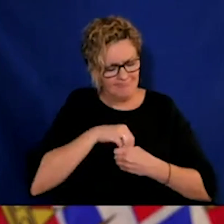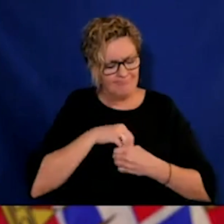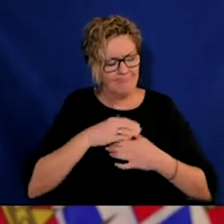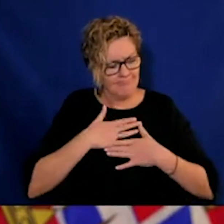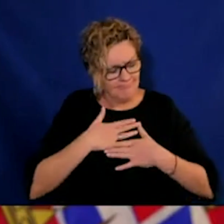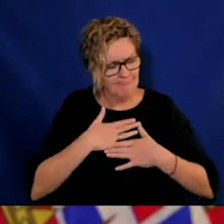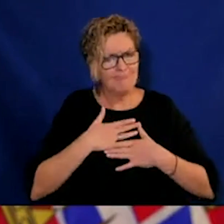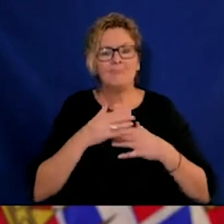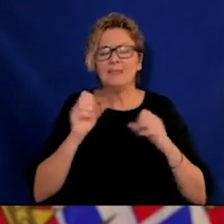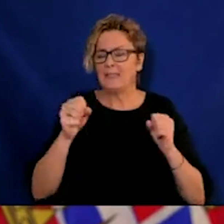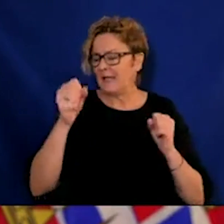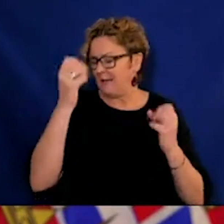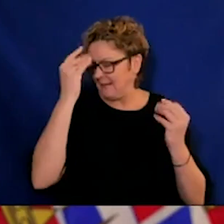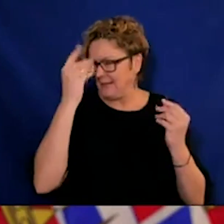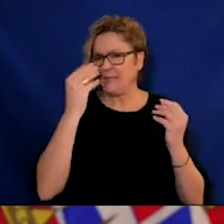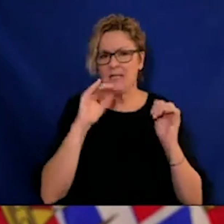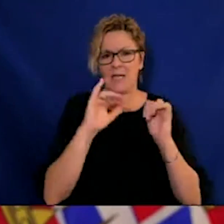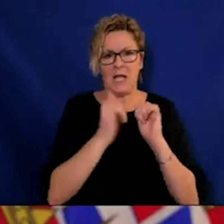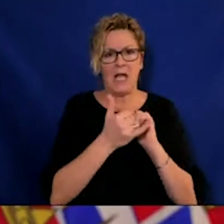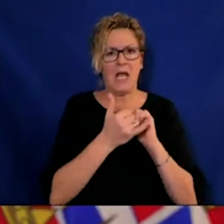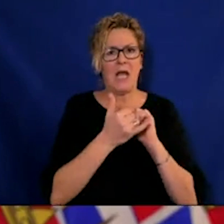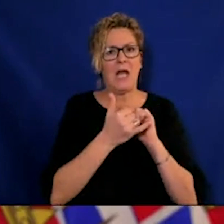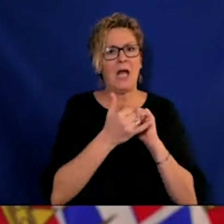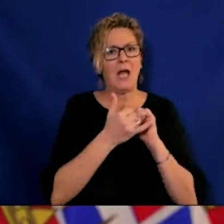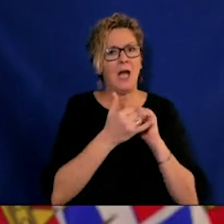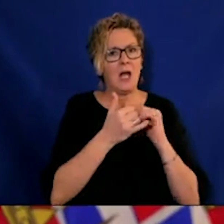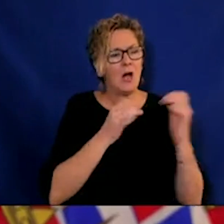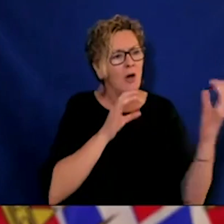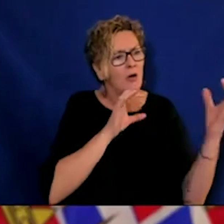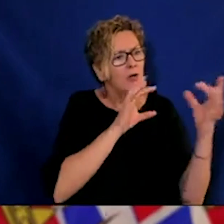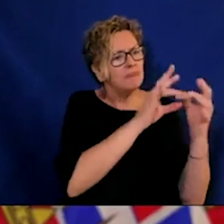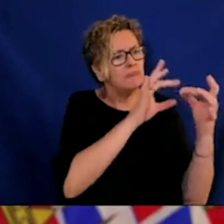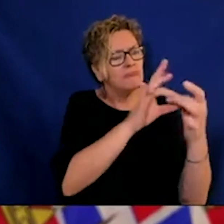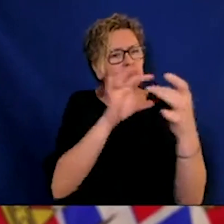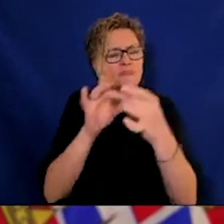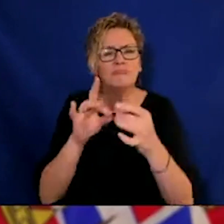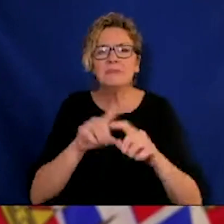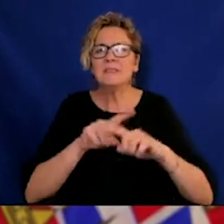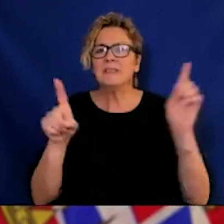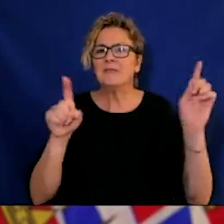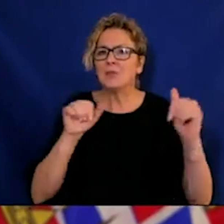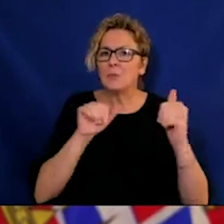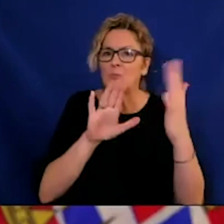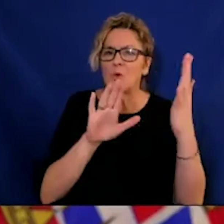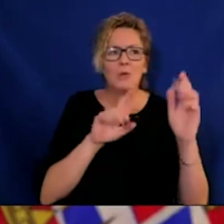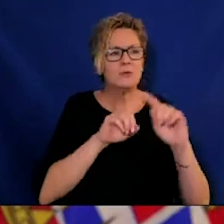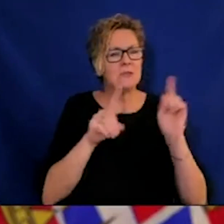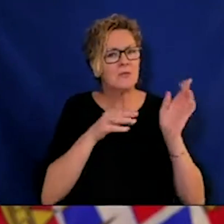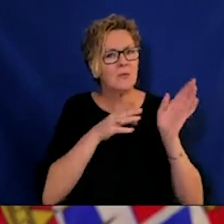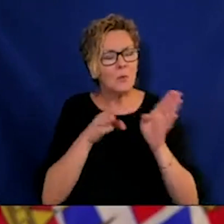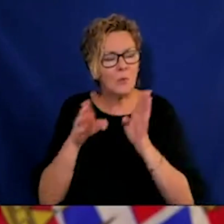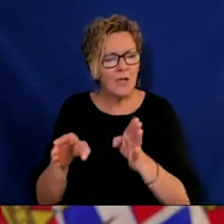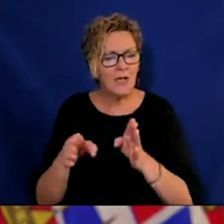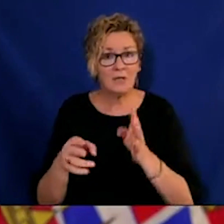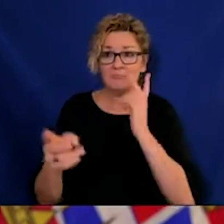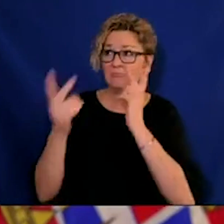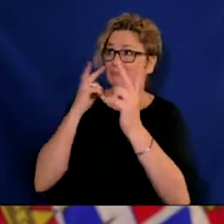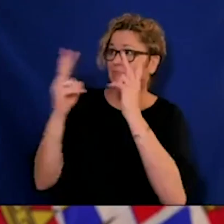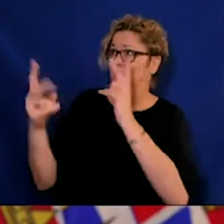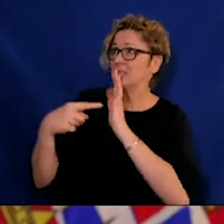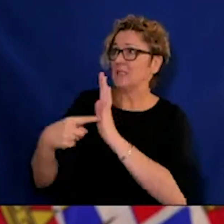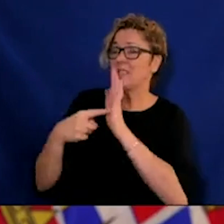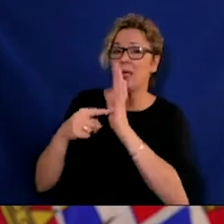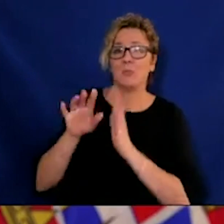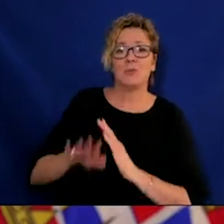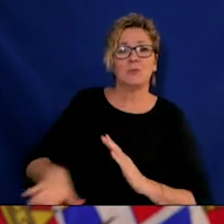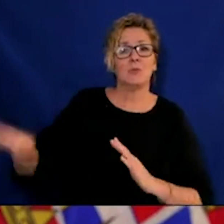global faith leaders showing an example across the world. And as I was told many times this weekend,